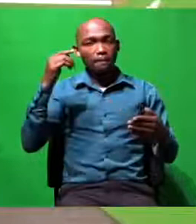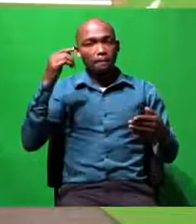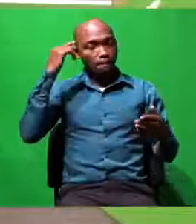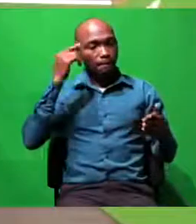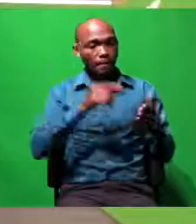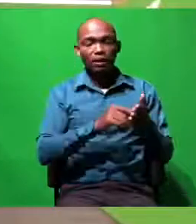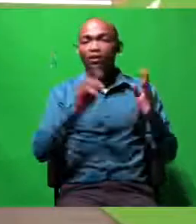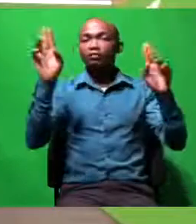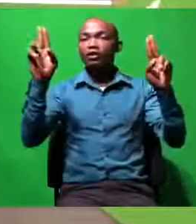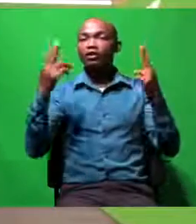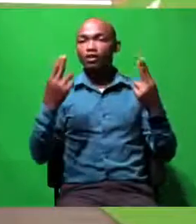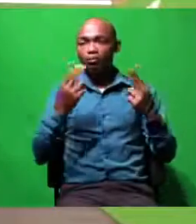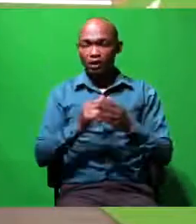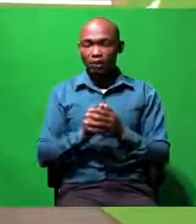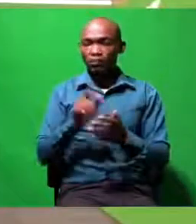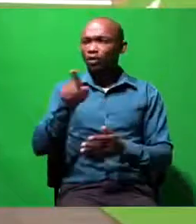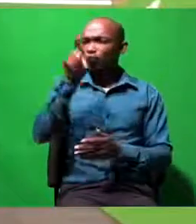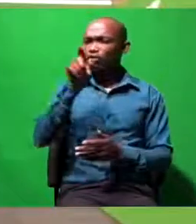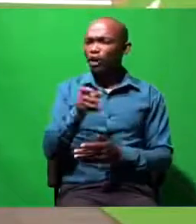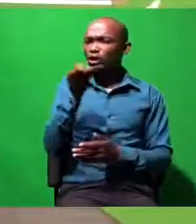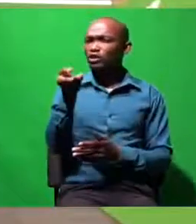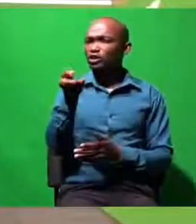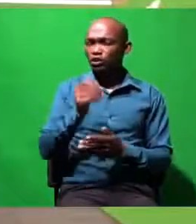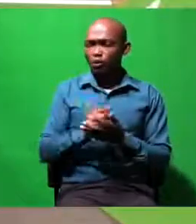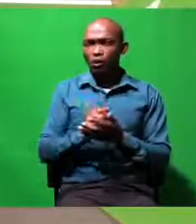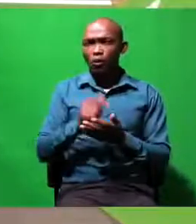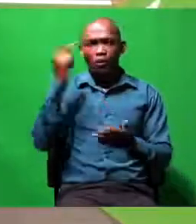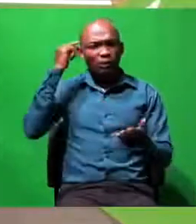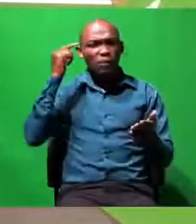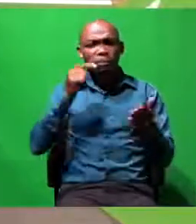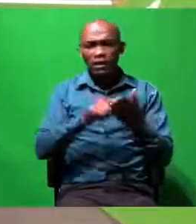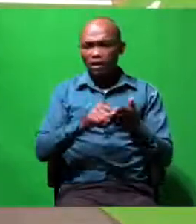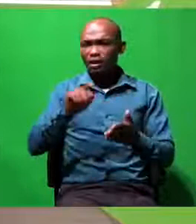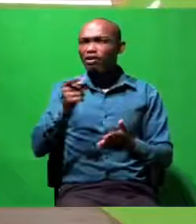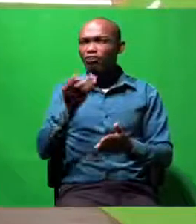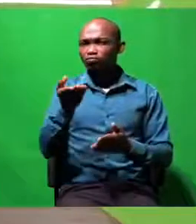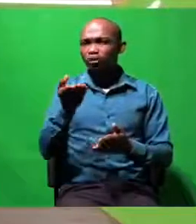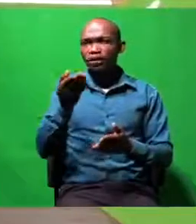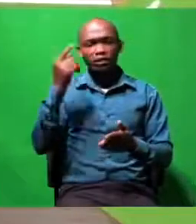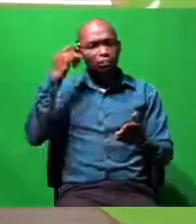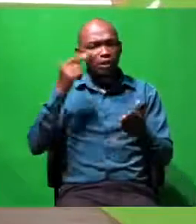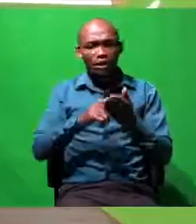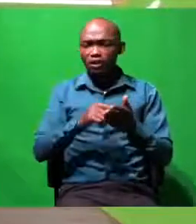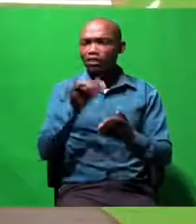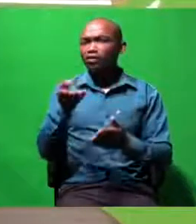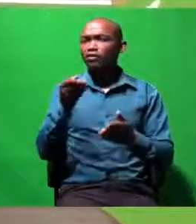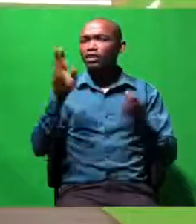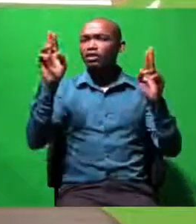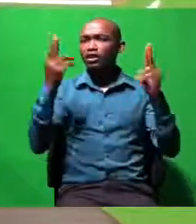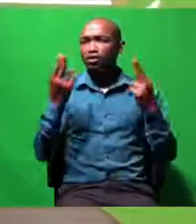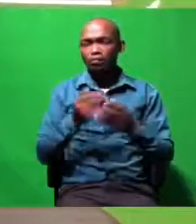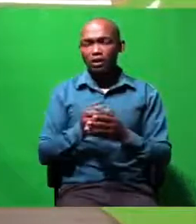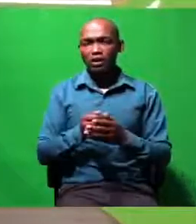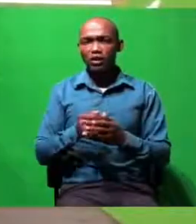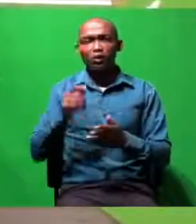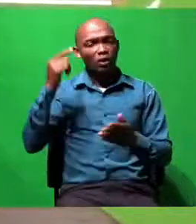central government. So may I ask you, what is the meaning of the central government? Who can mention? Who can tell us what